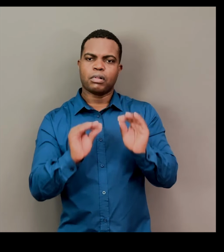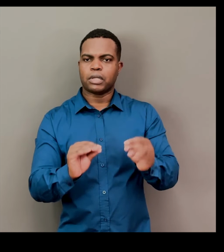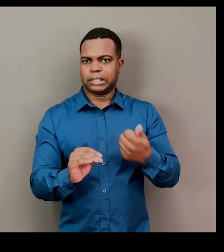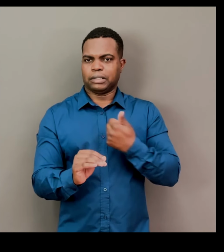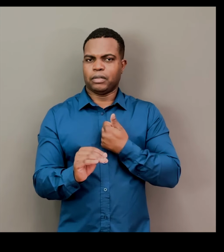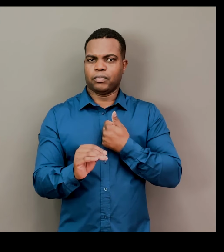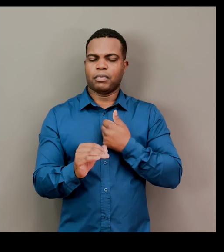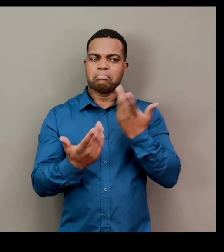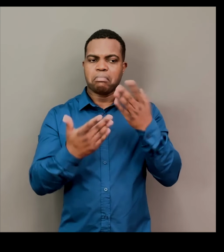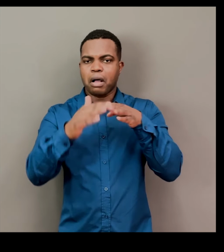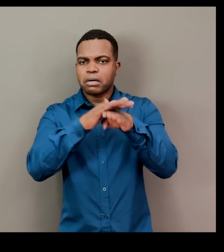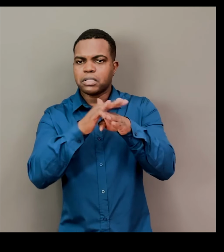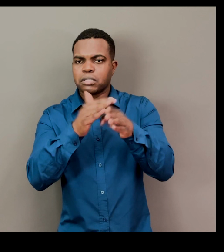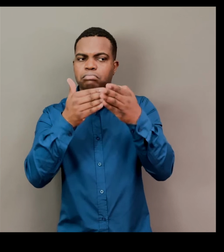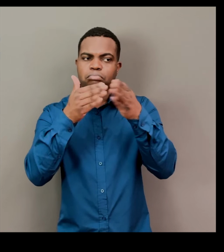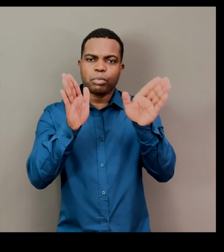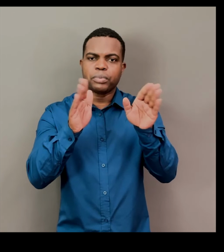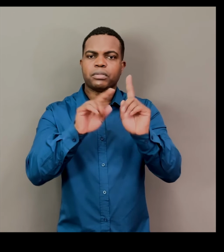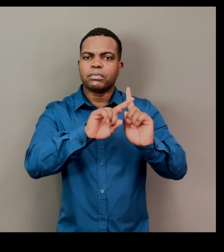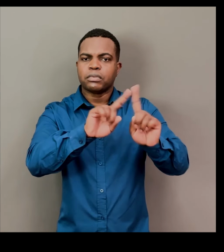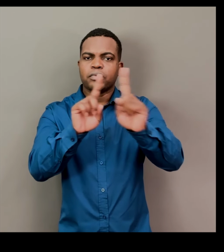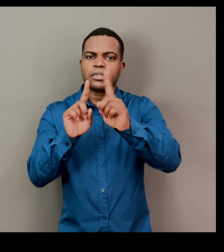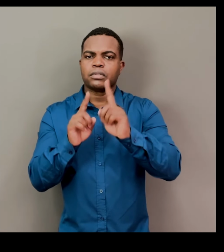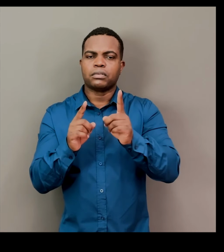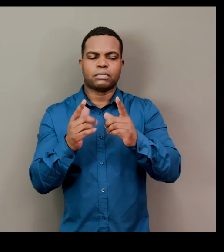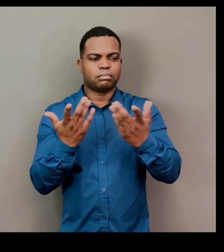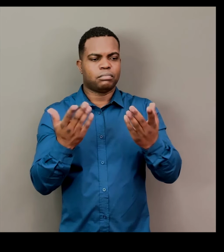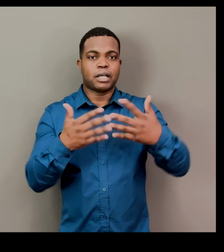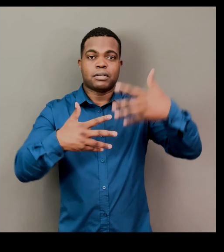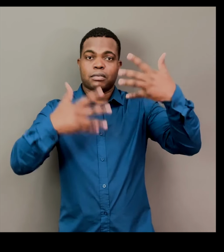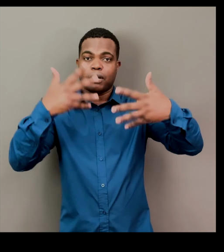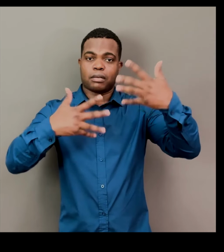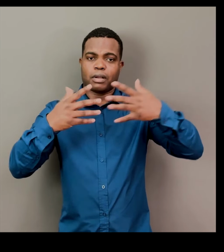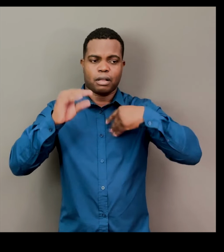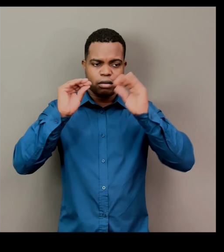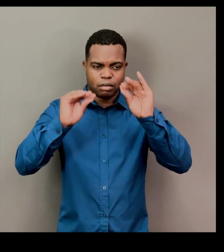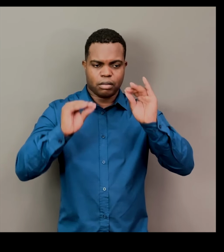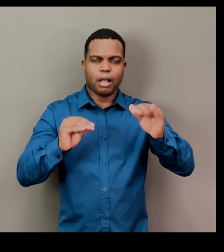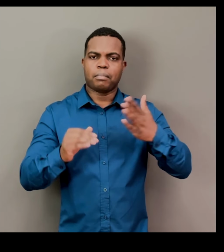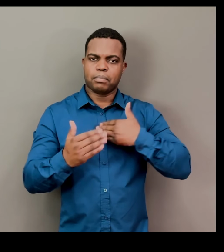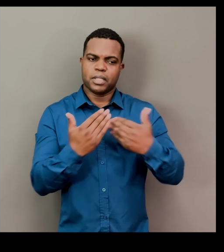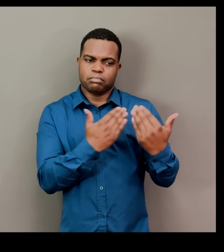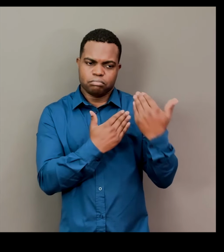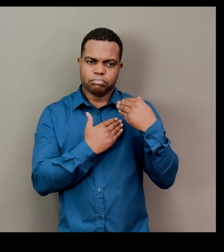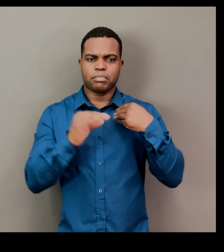personal data. They will have full control of the data they share.